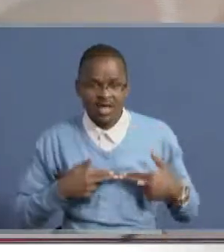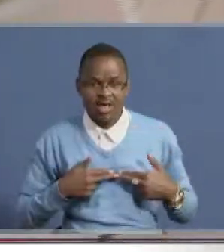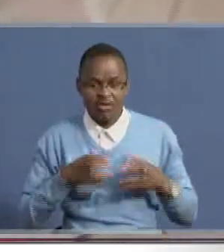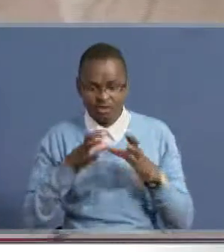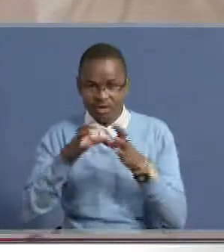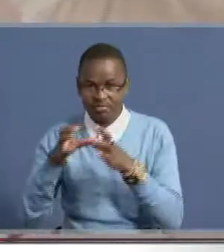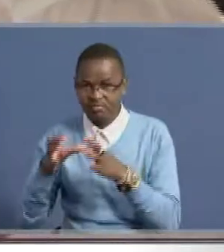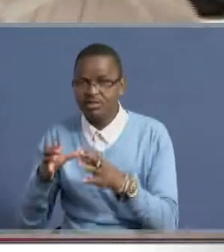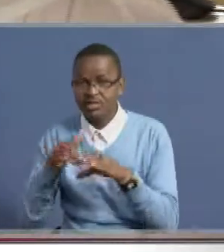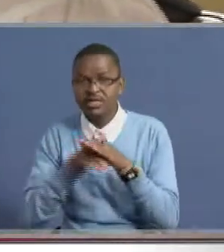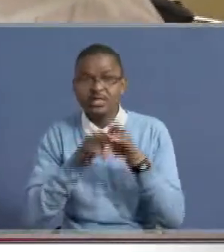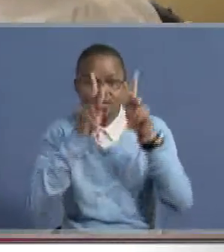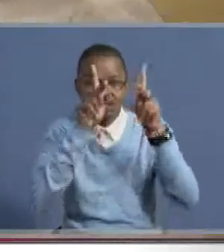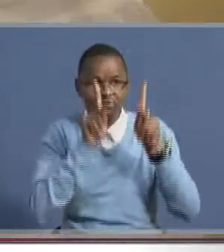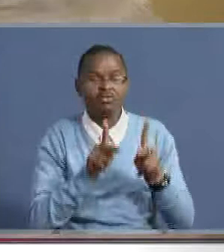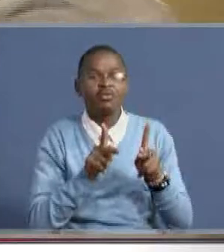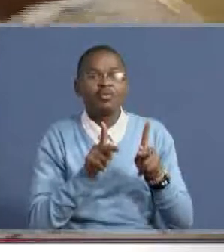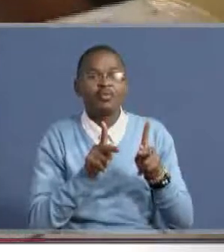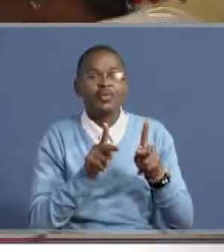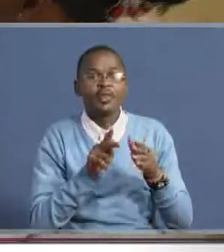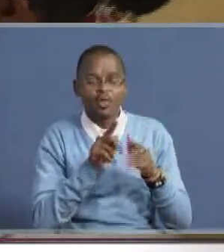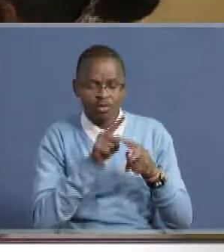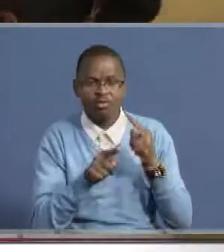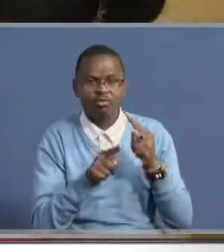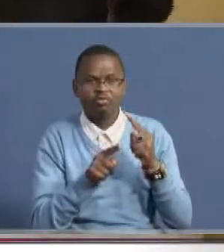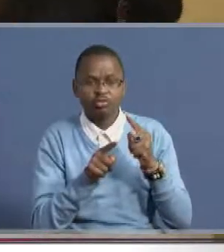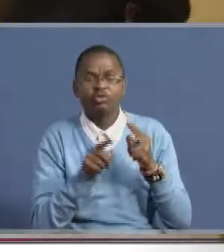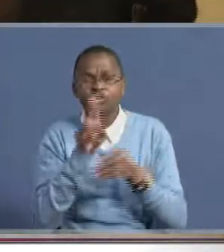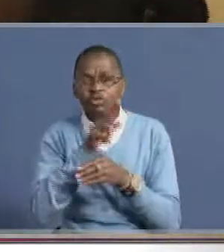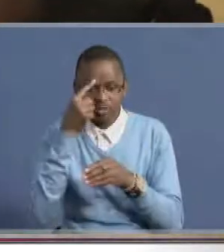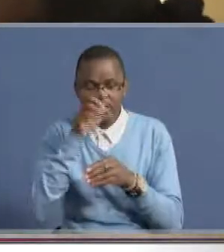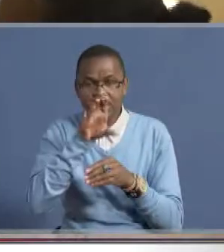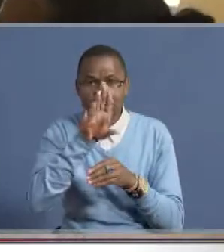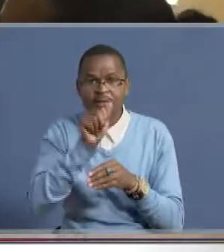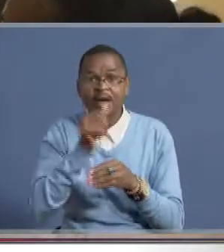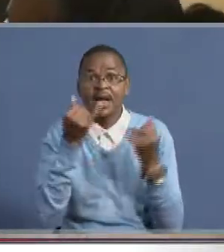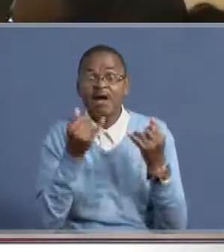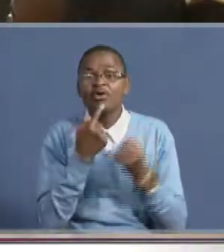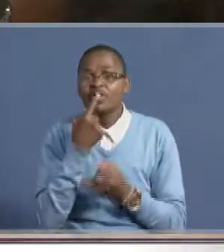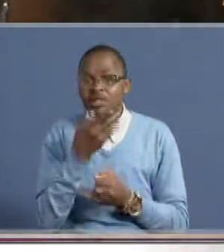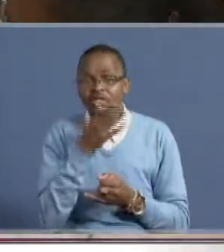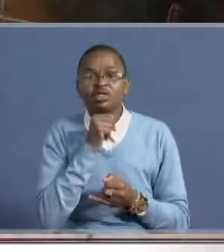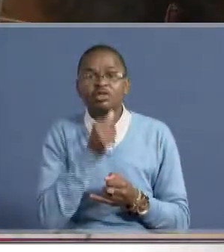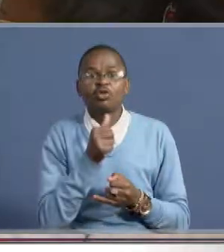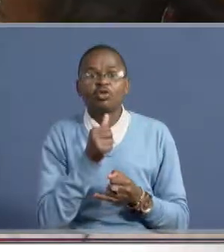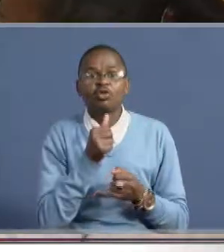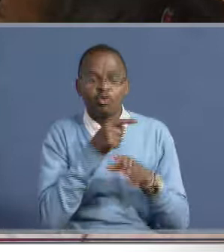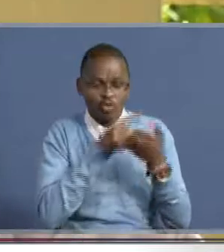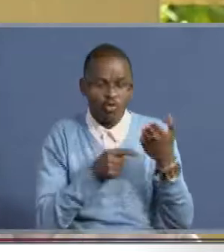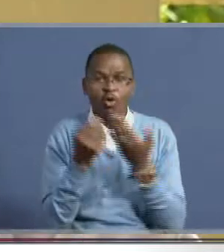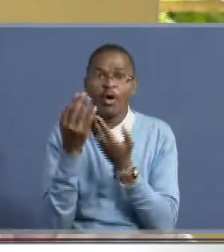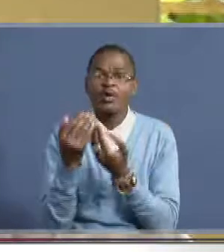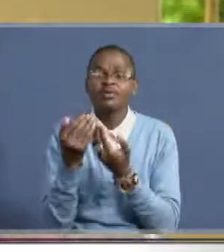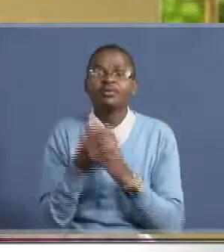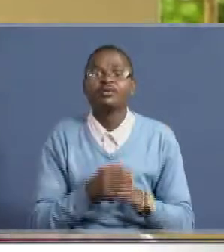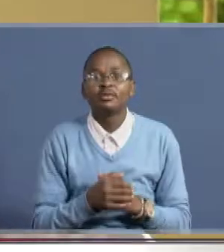semi-sub location in Kisumu Rural. Although mimicking what she is used to back in Cuba, she still says that this is not what she expected.